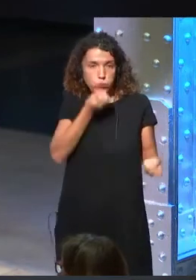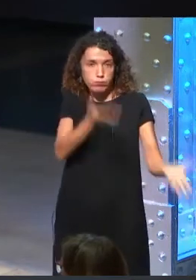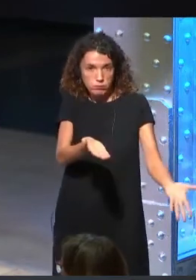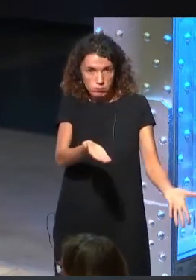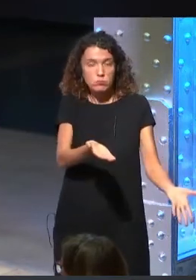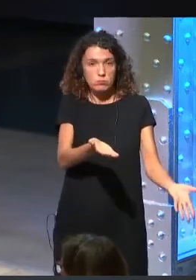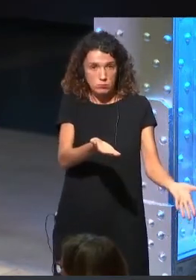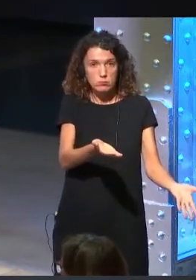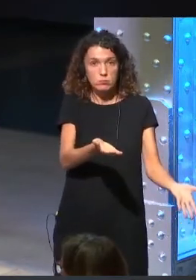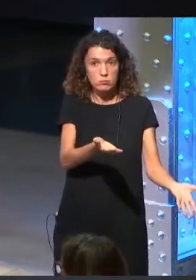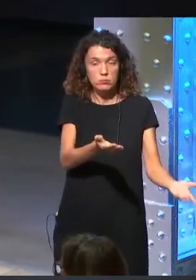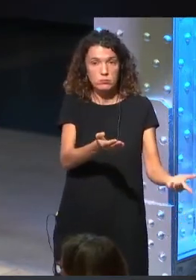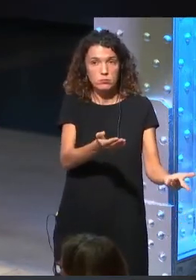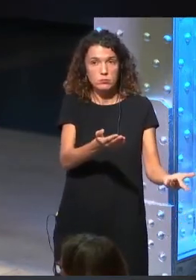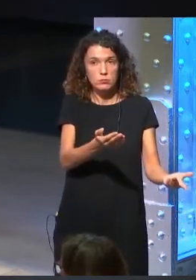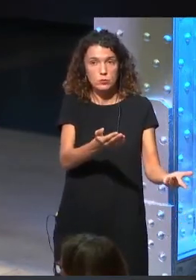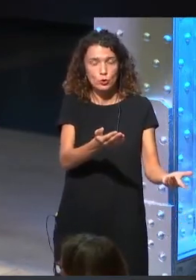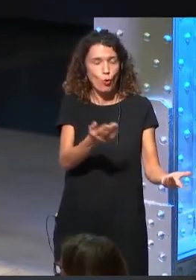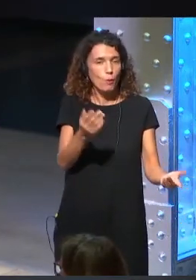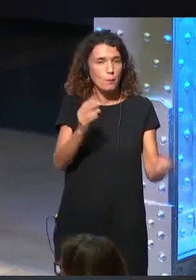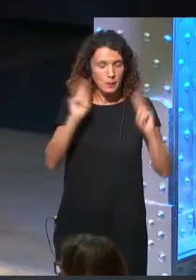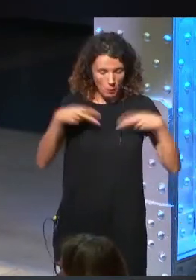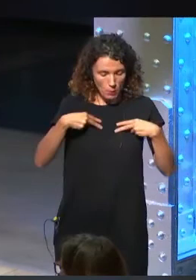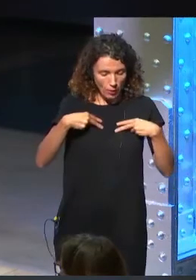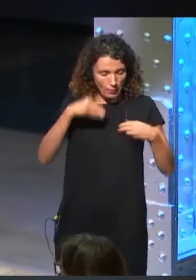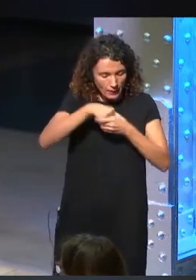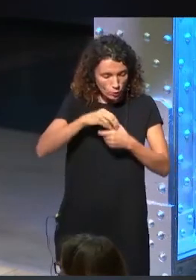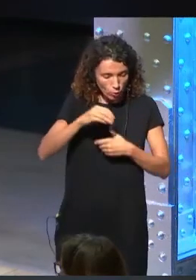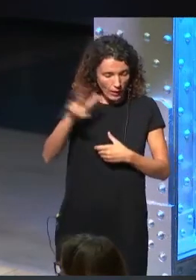I heard it in my own ears, it sounded like me.